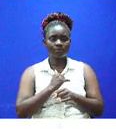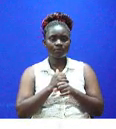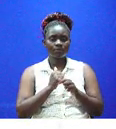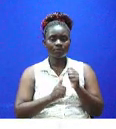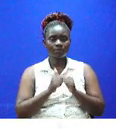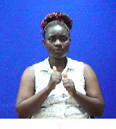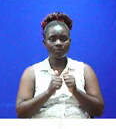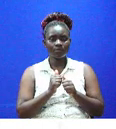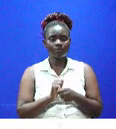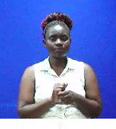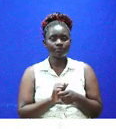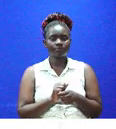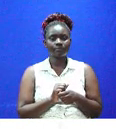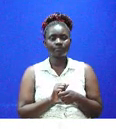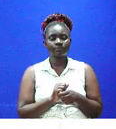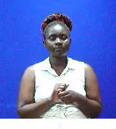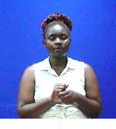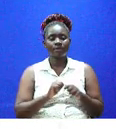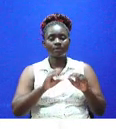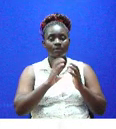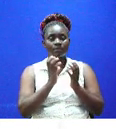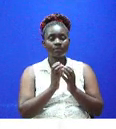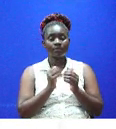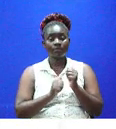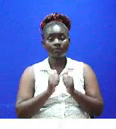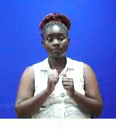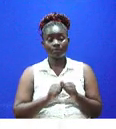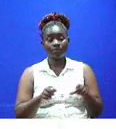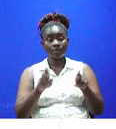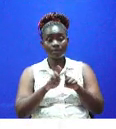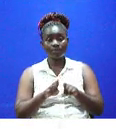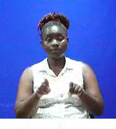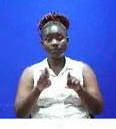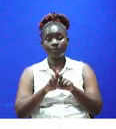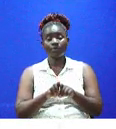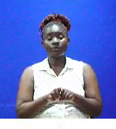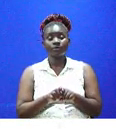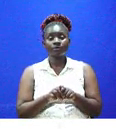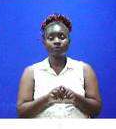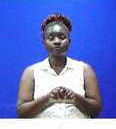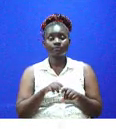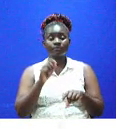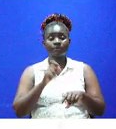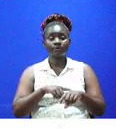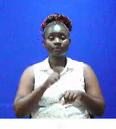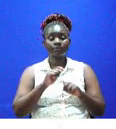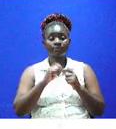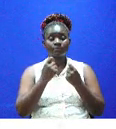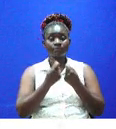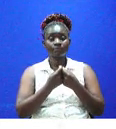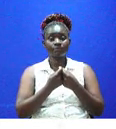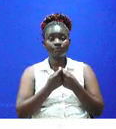vulnerable communities, which they could also affect in terms of whether they have reformed or they